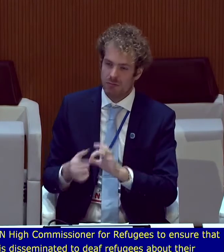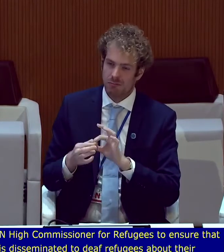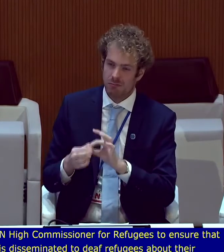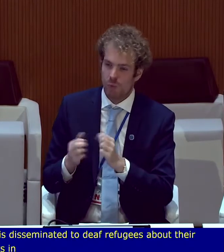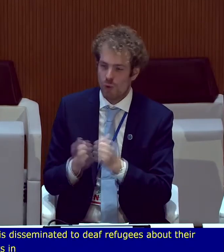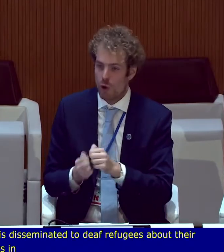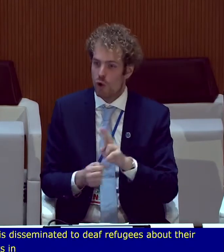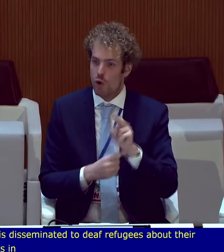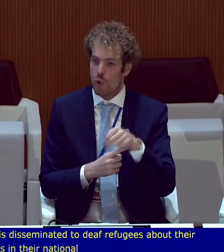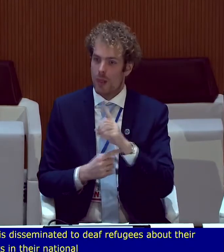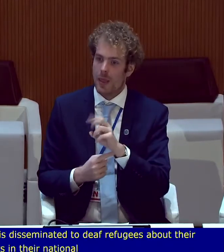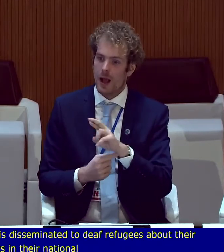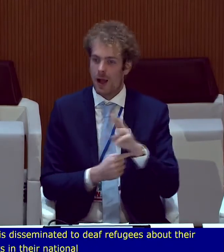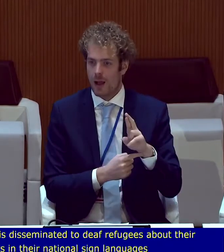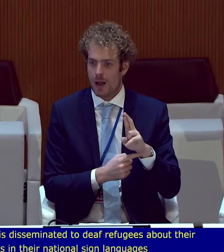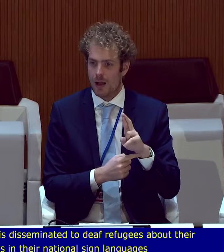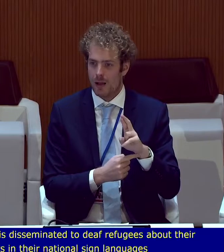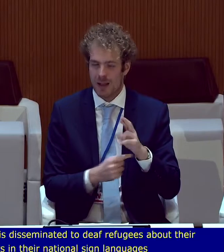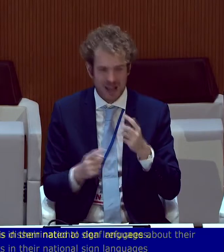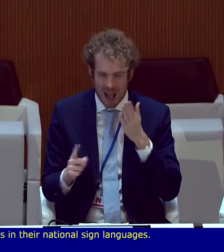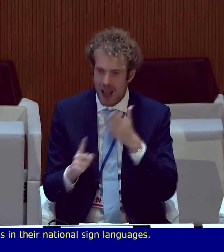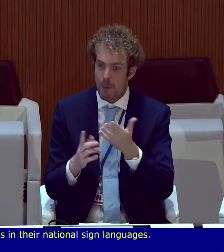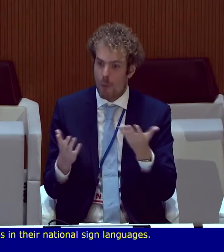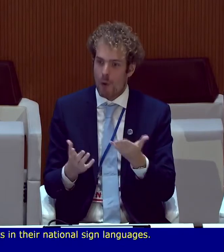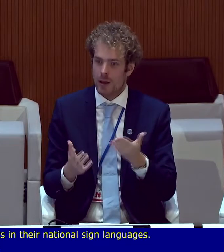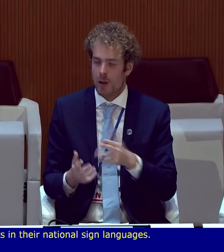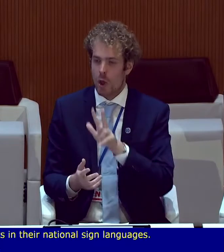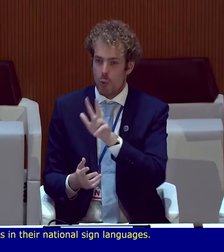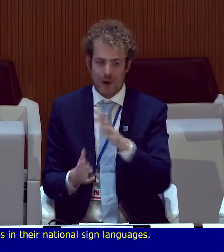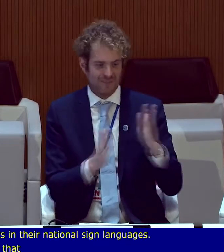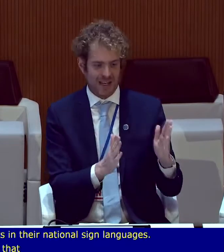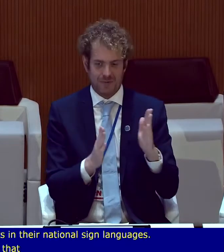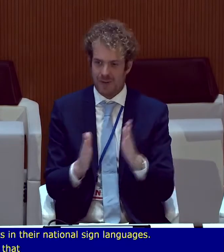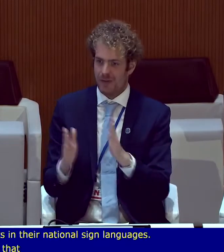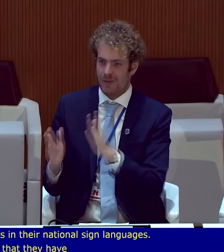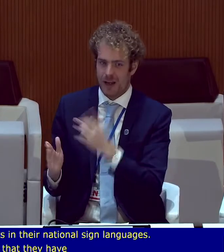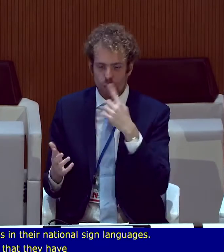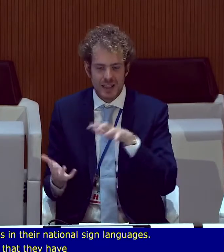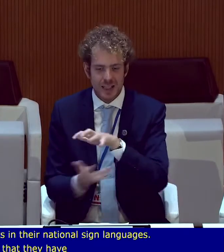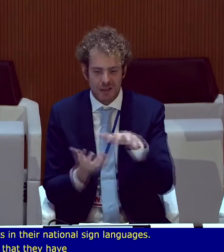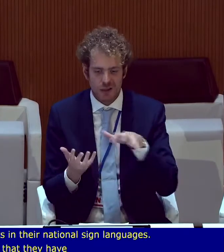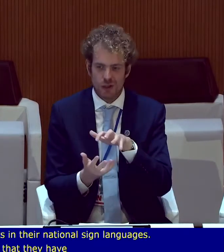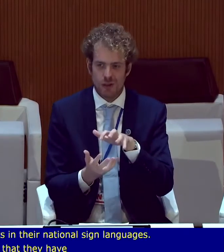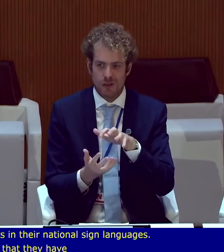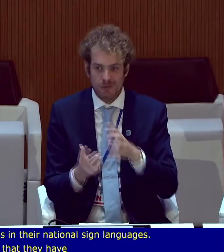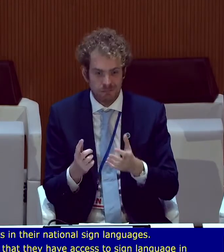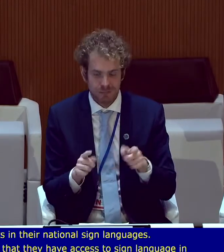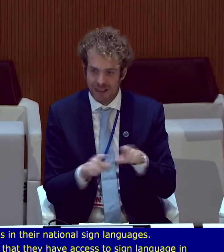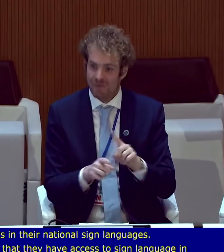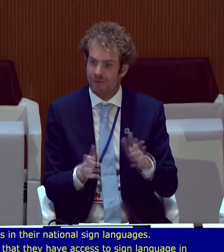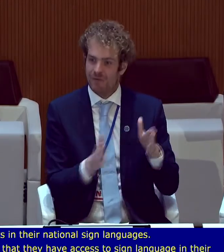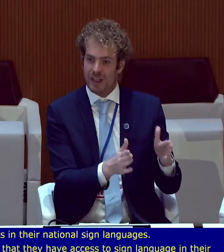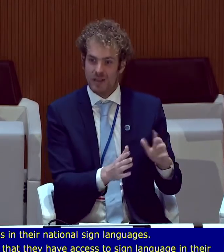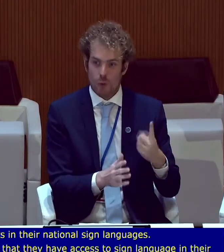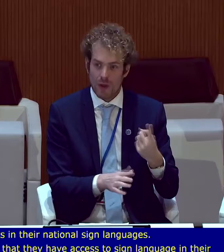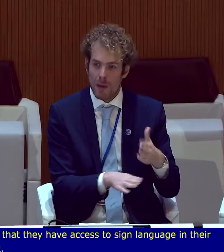It ensures that they have access to sign language in their environment. It allows the UNDRR to